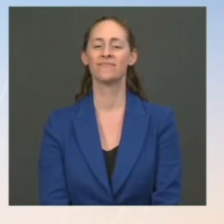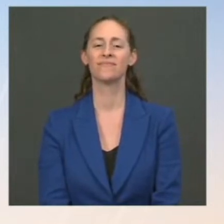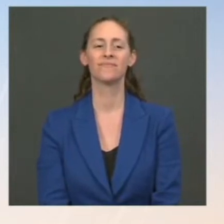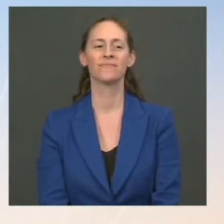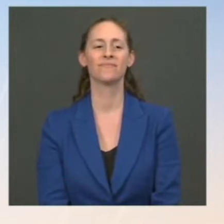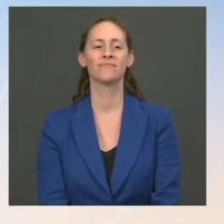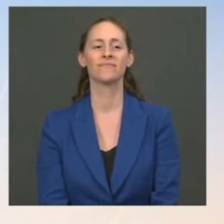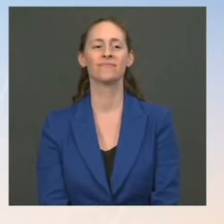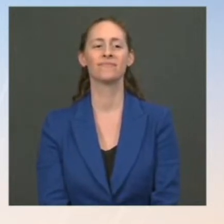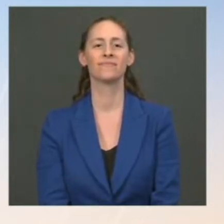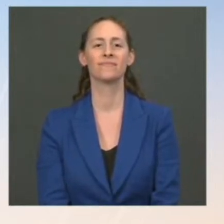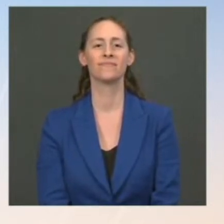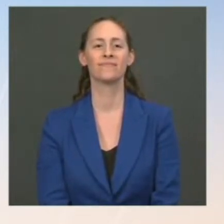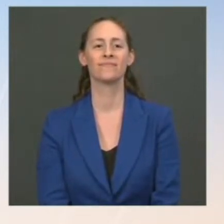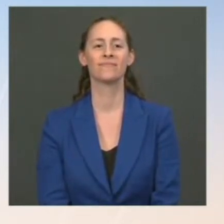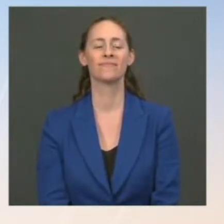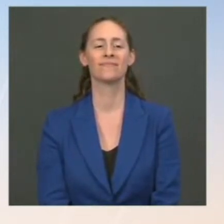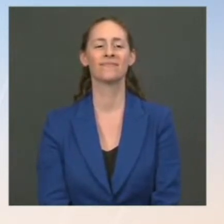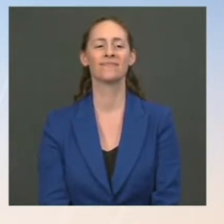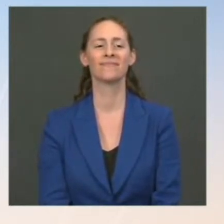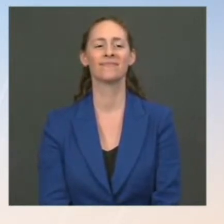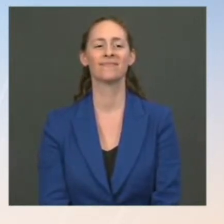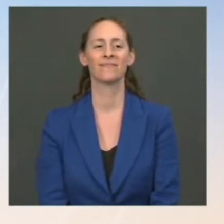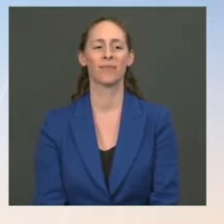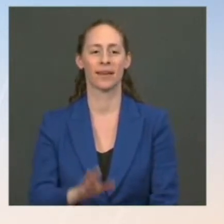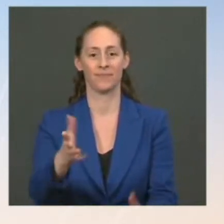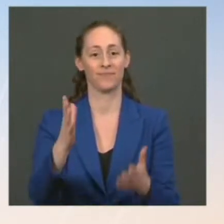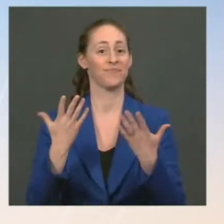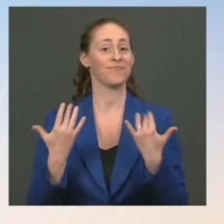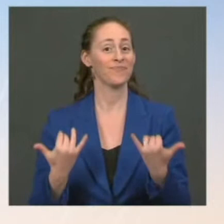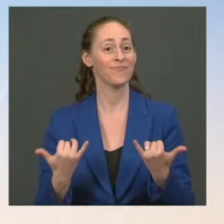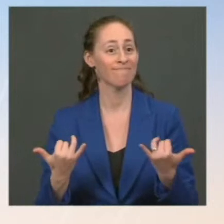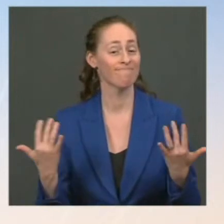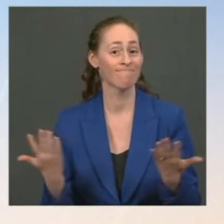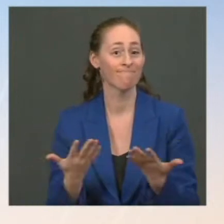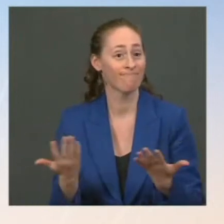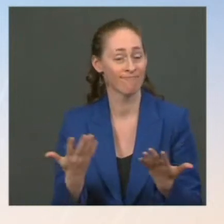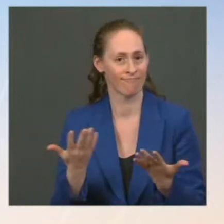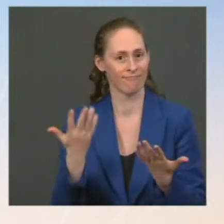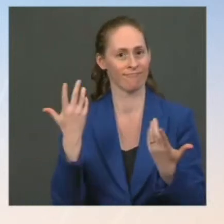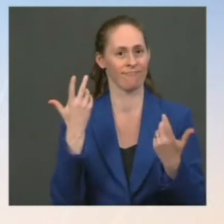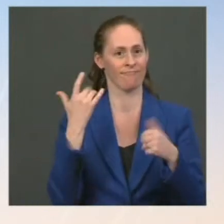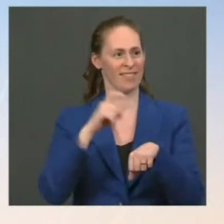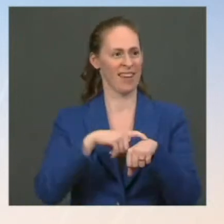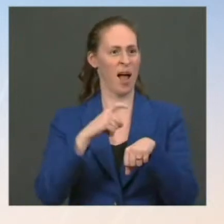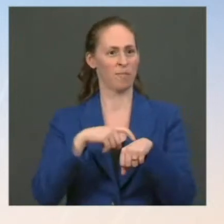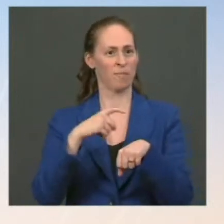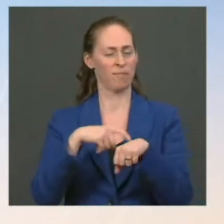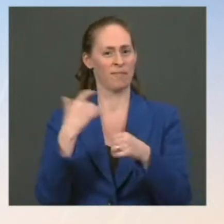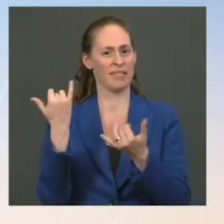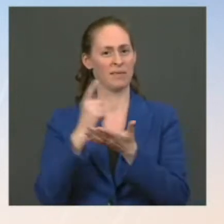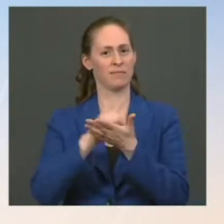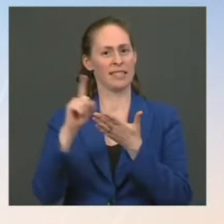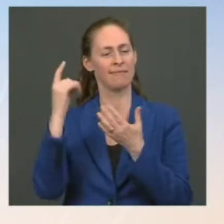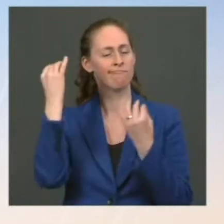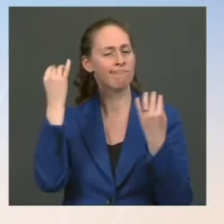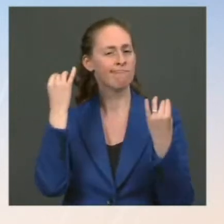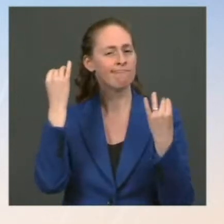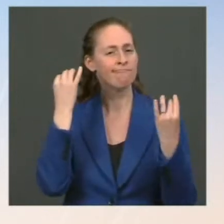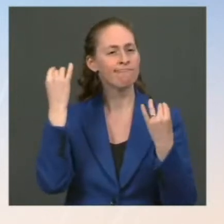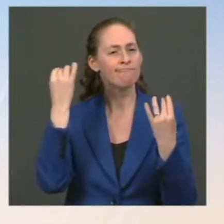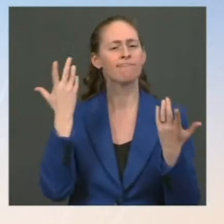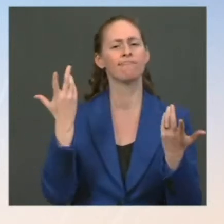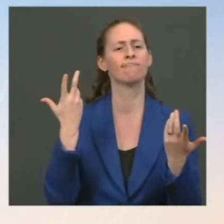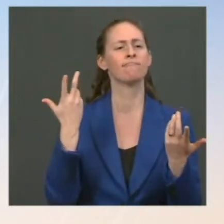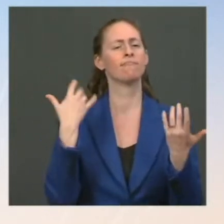So even as we are facing an inflection point clearly this week, I wanted to take the opportunity to just remind everyone,